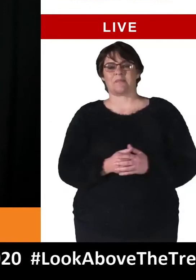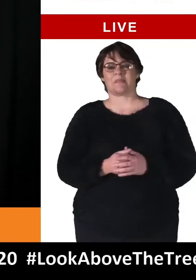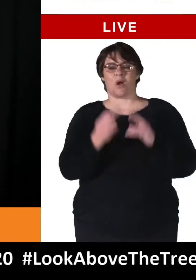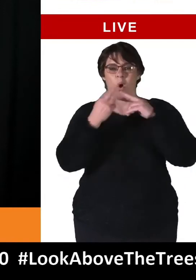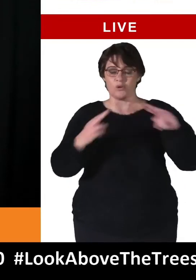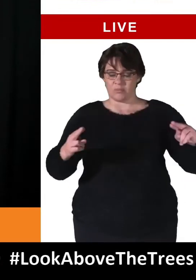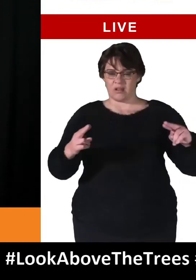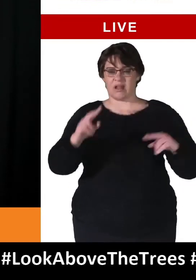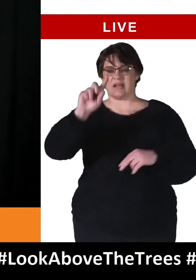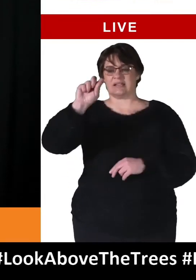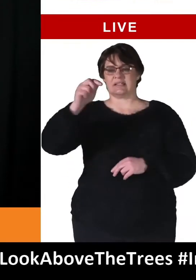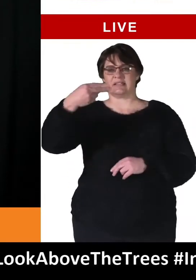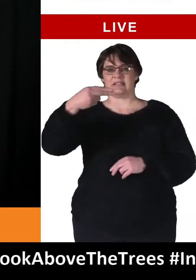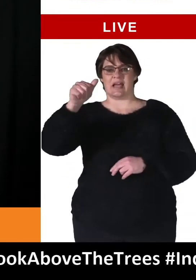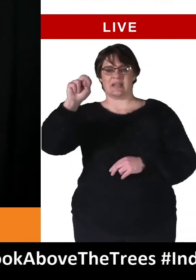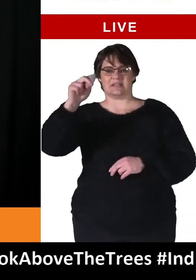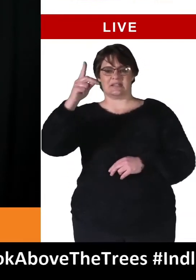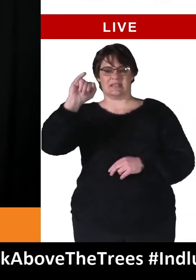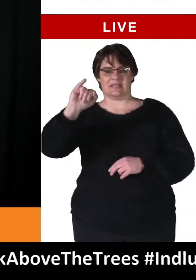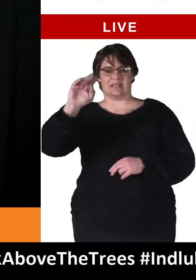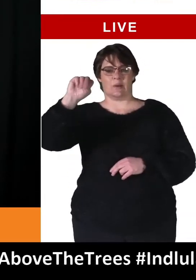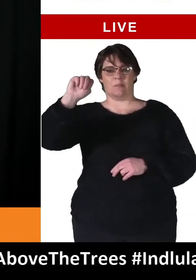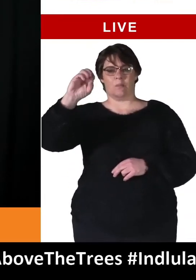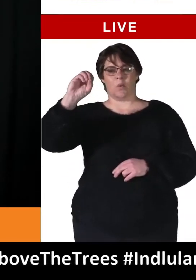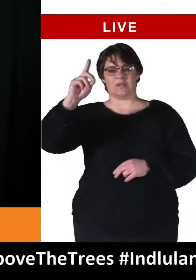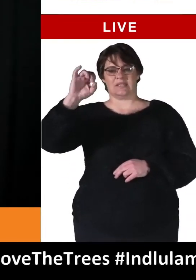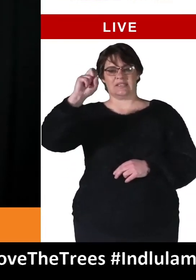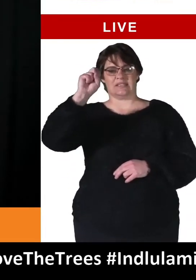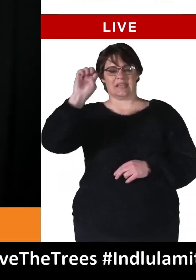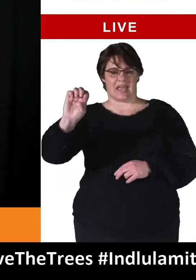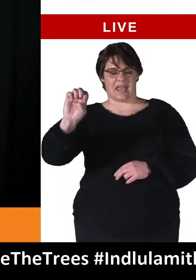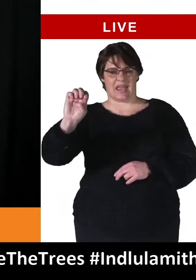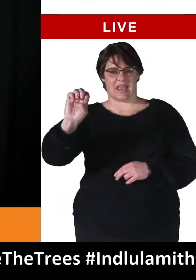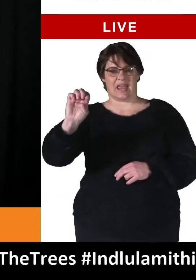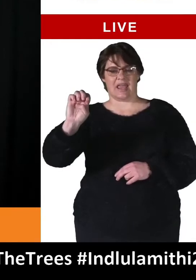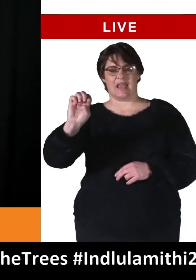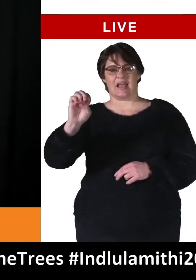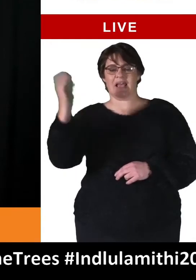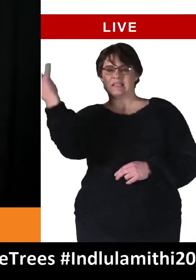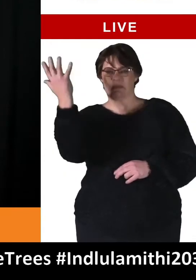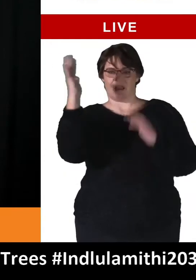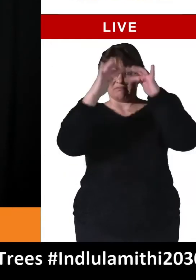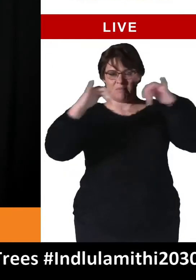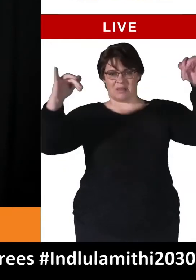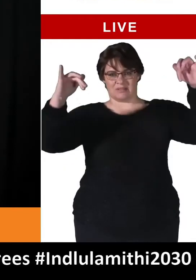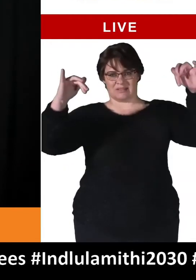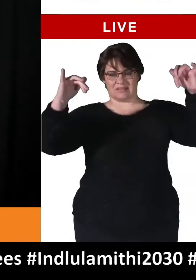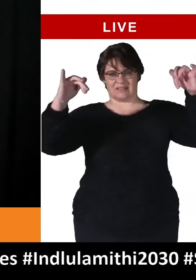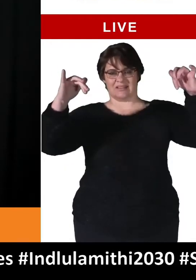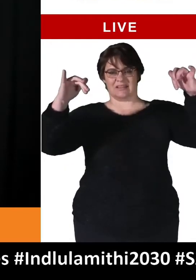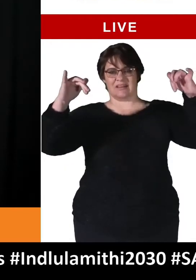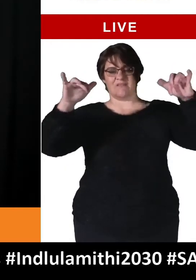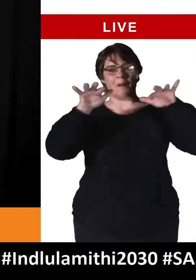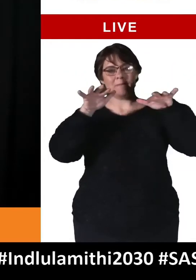Honorable Tandy Modise, the Member of Parliament, Speaker of the National Assembly in the Republic of